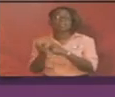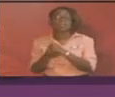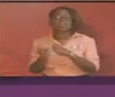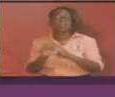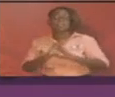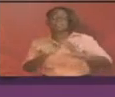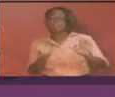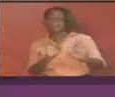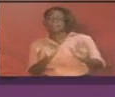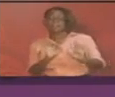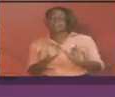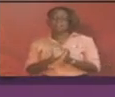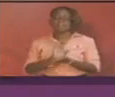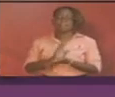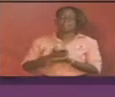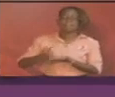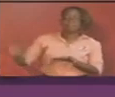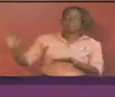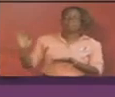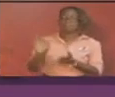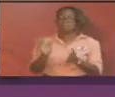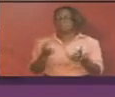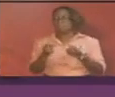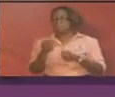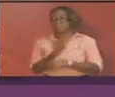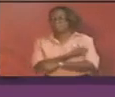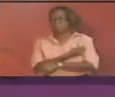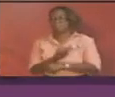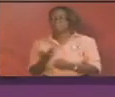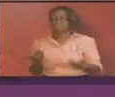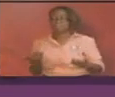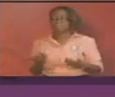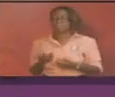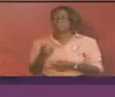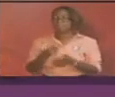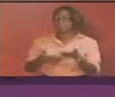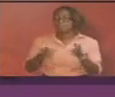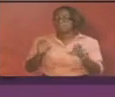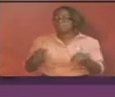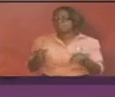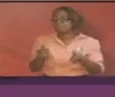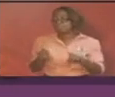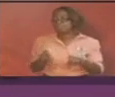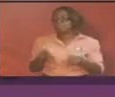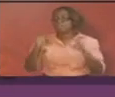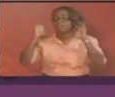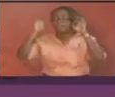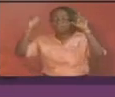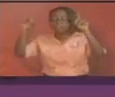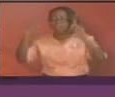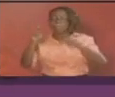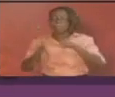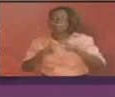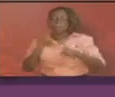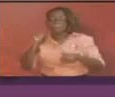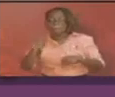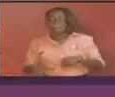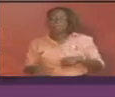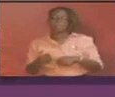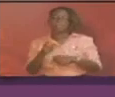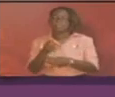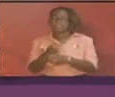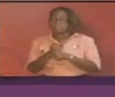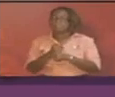point, what would be done to educate the people that you have to be willing to take this vaccination? And